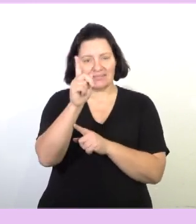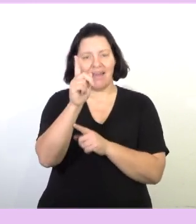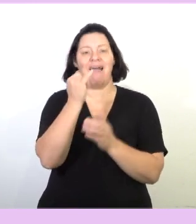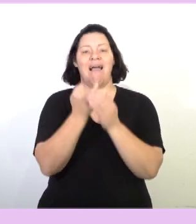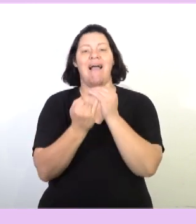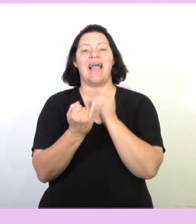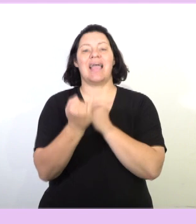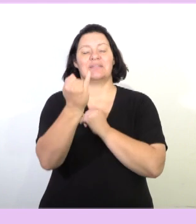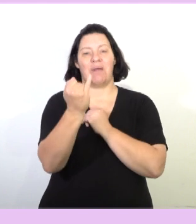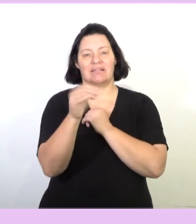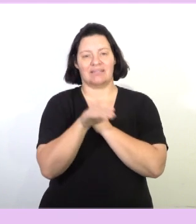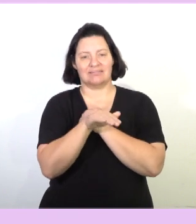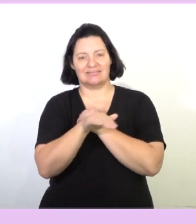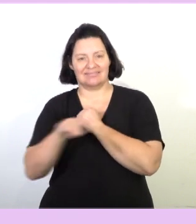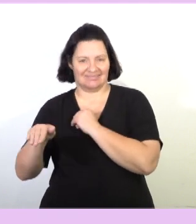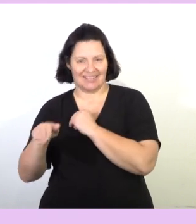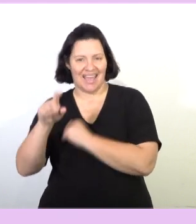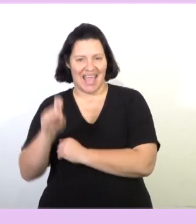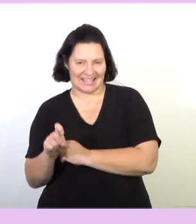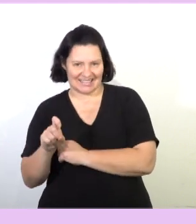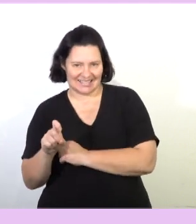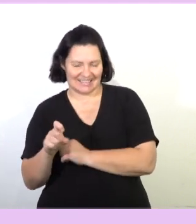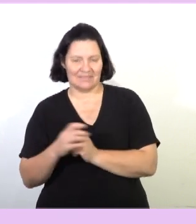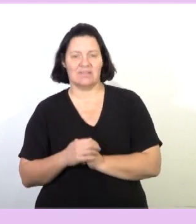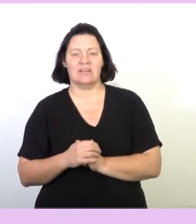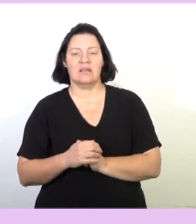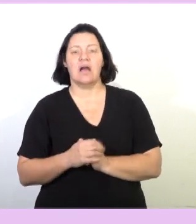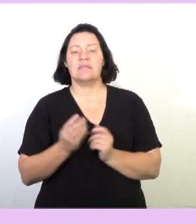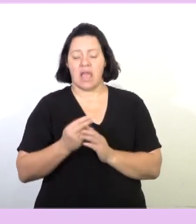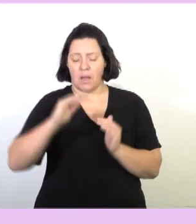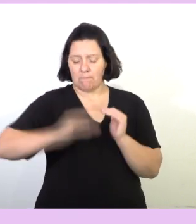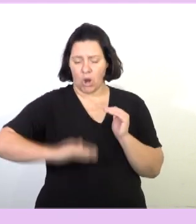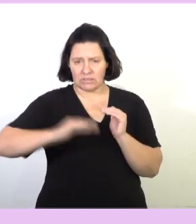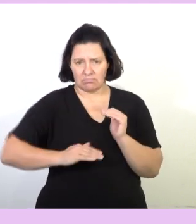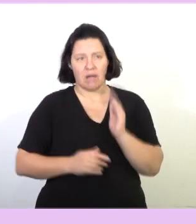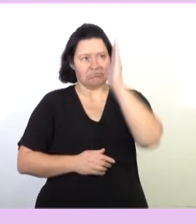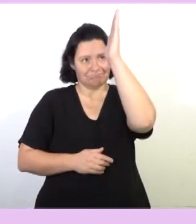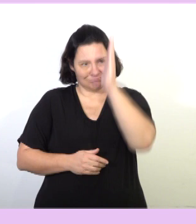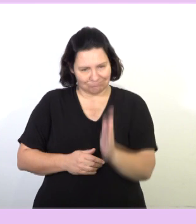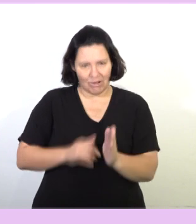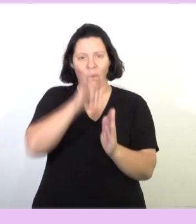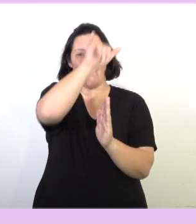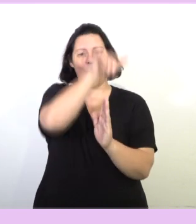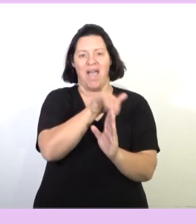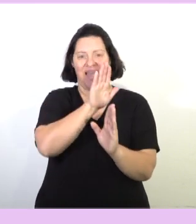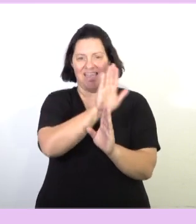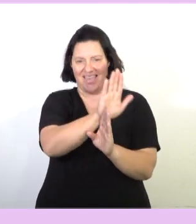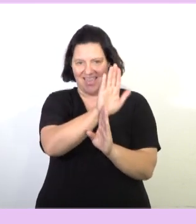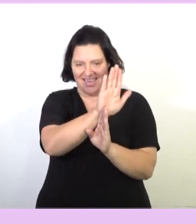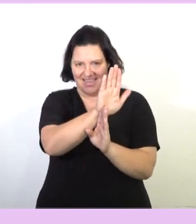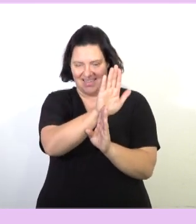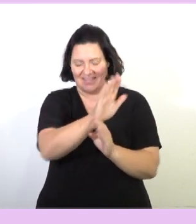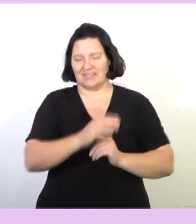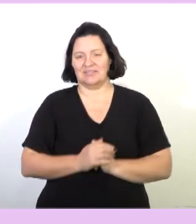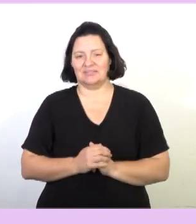the independent variables, which is our x-axis. Then the bottom part represents the